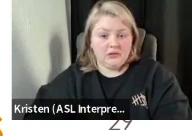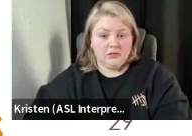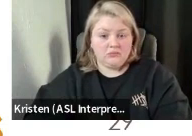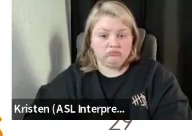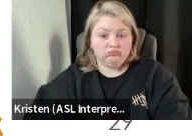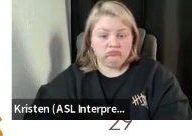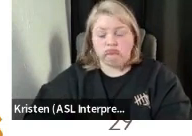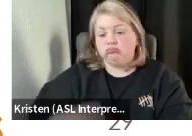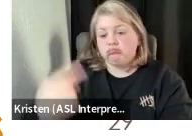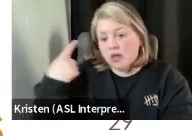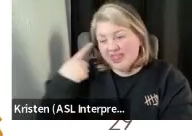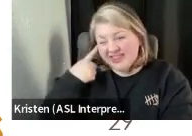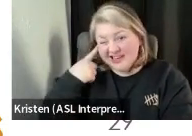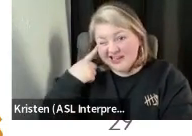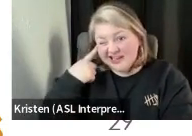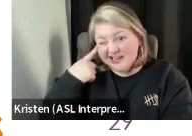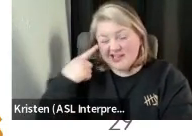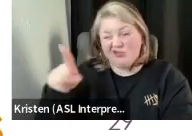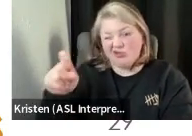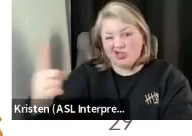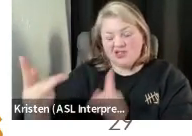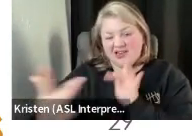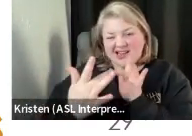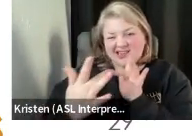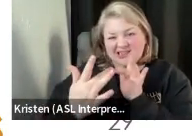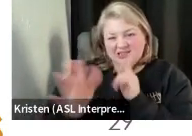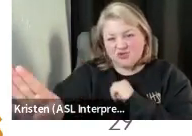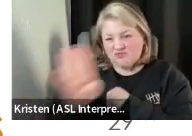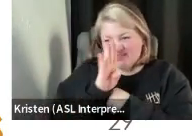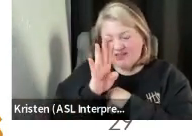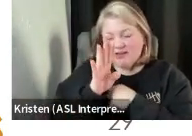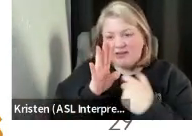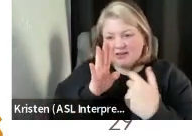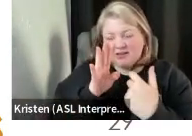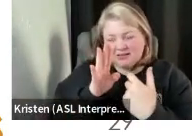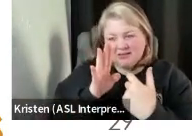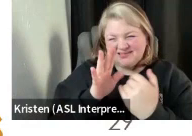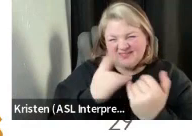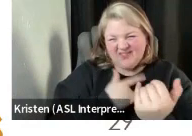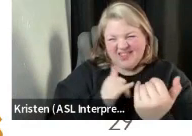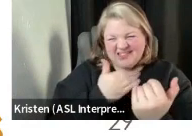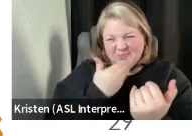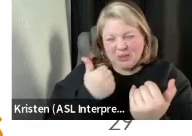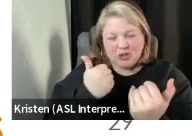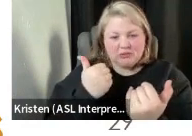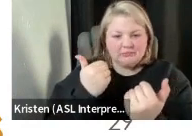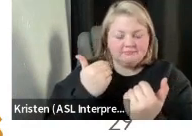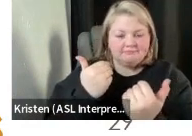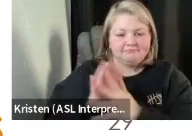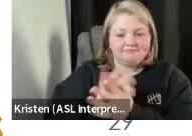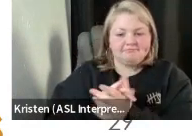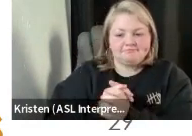I think you are someone who should contact us to talk to us directly.